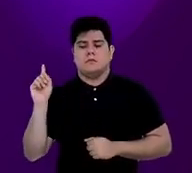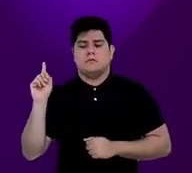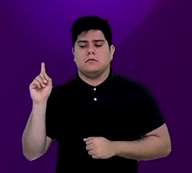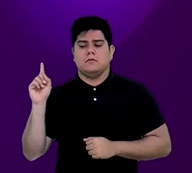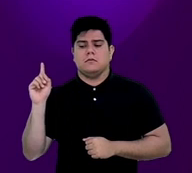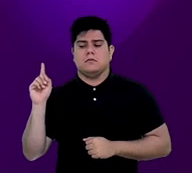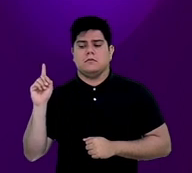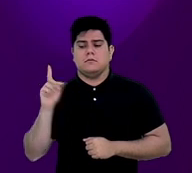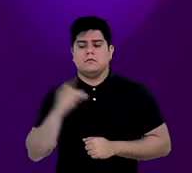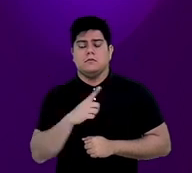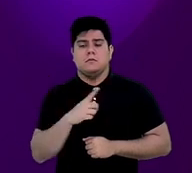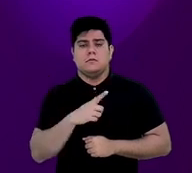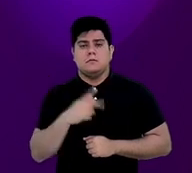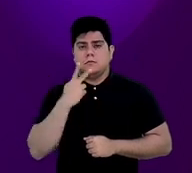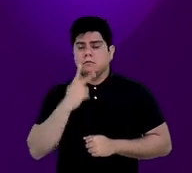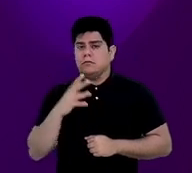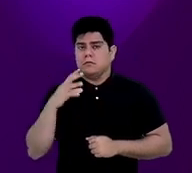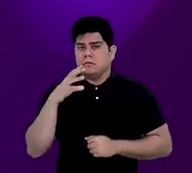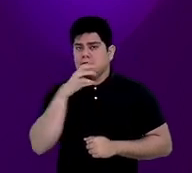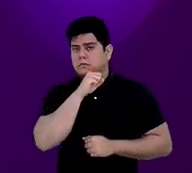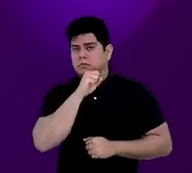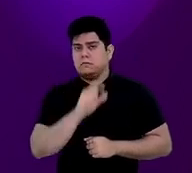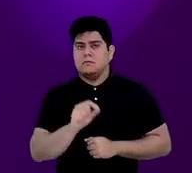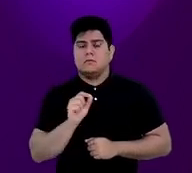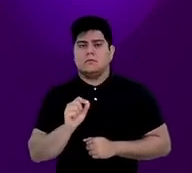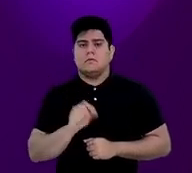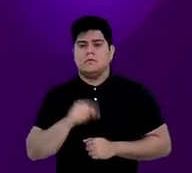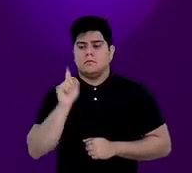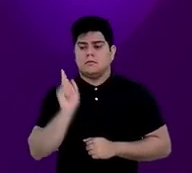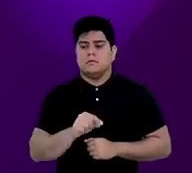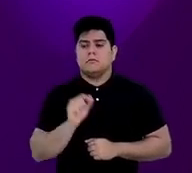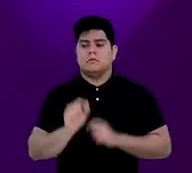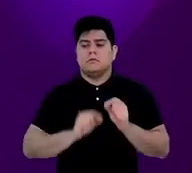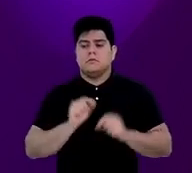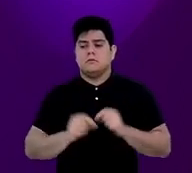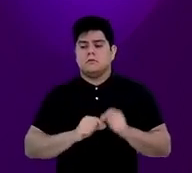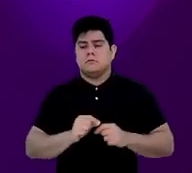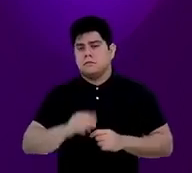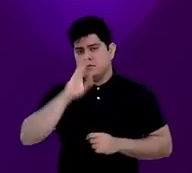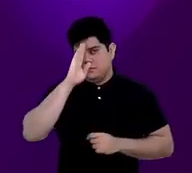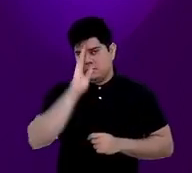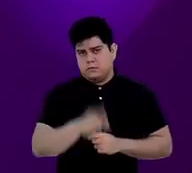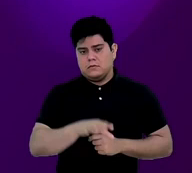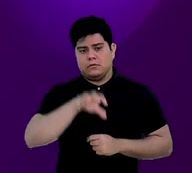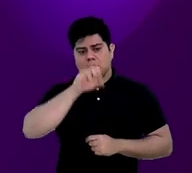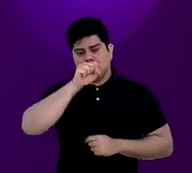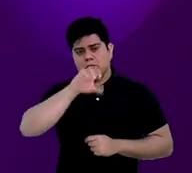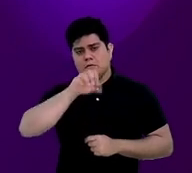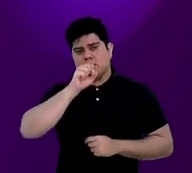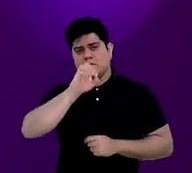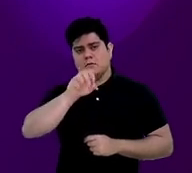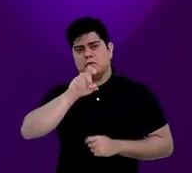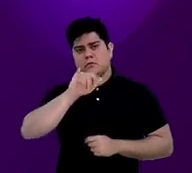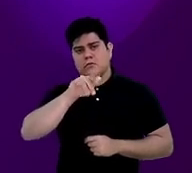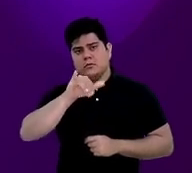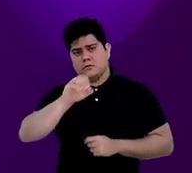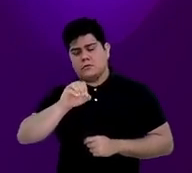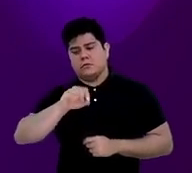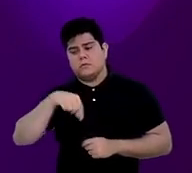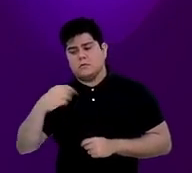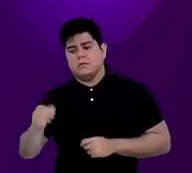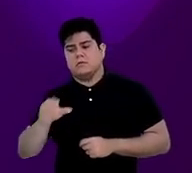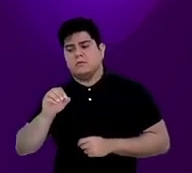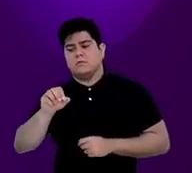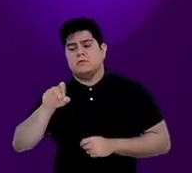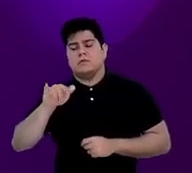you could get direct excitation of oxygen to form singlet oxygen. Here is the absorption spectrum of